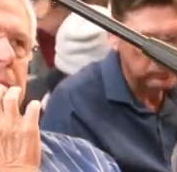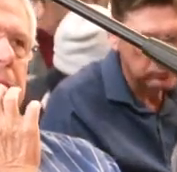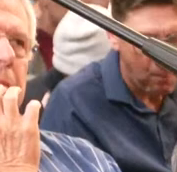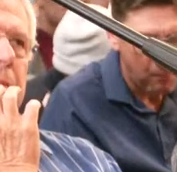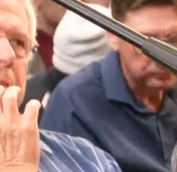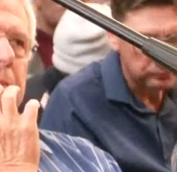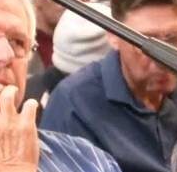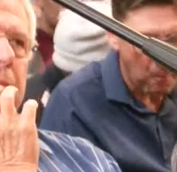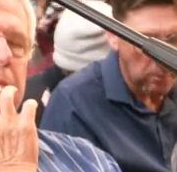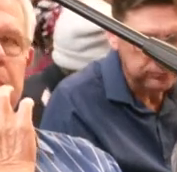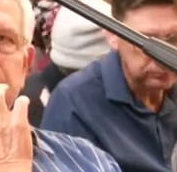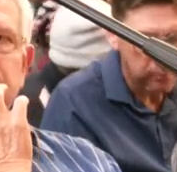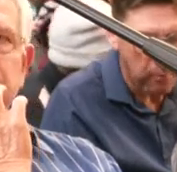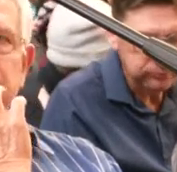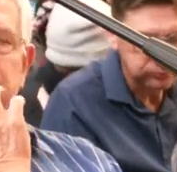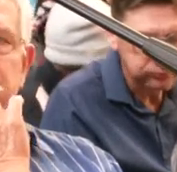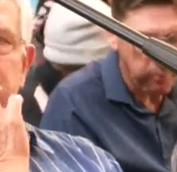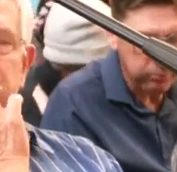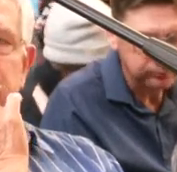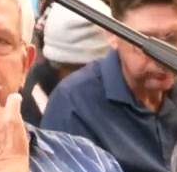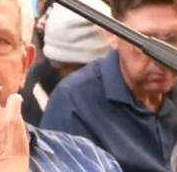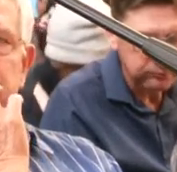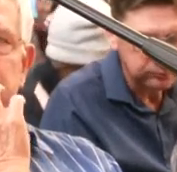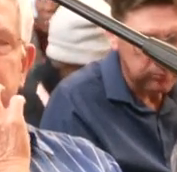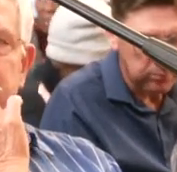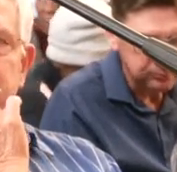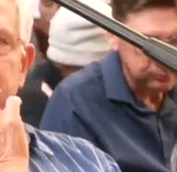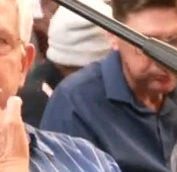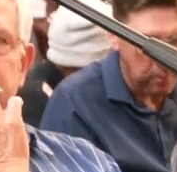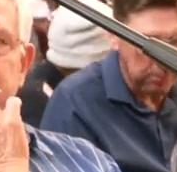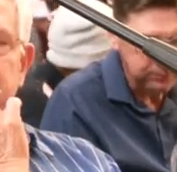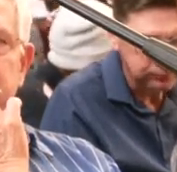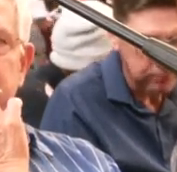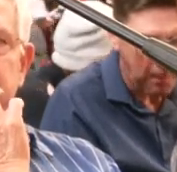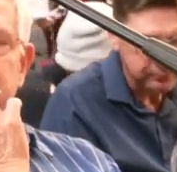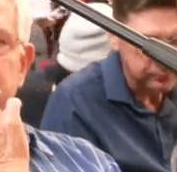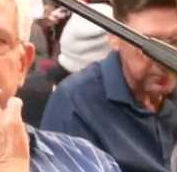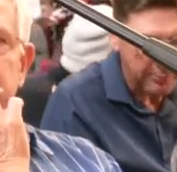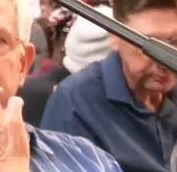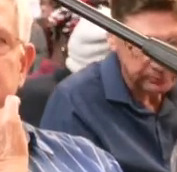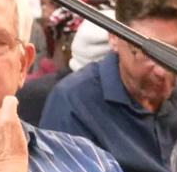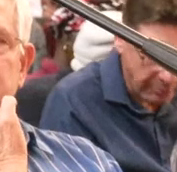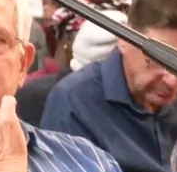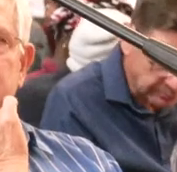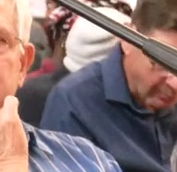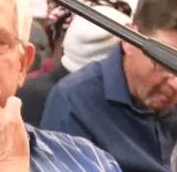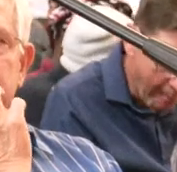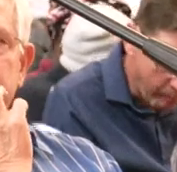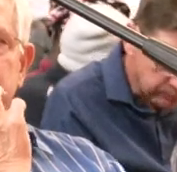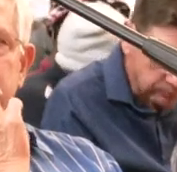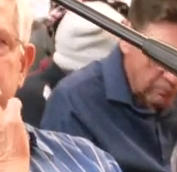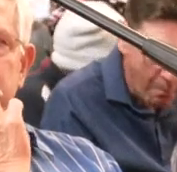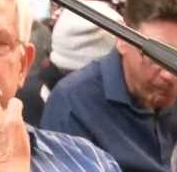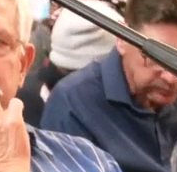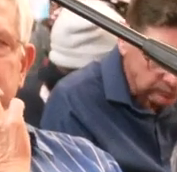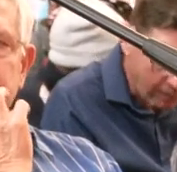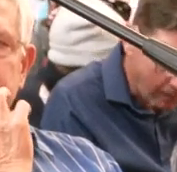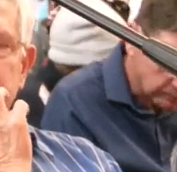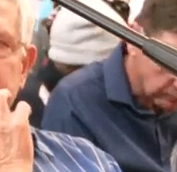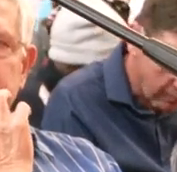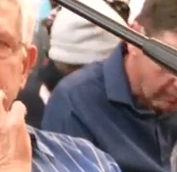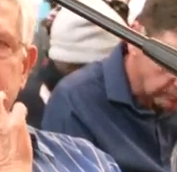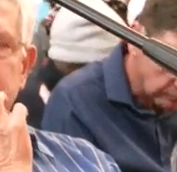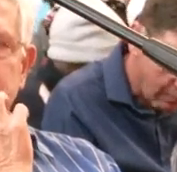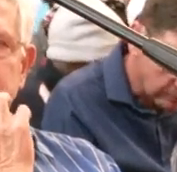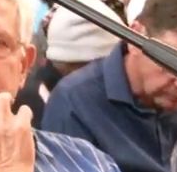governing body of a public school May subject to sub section determine the language police of the